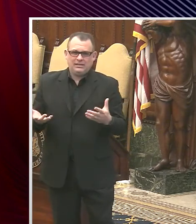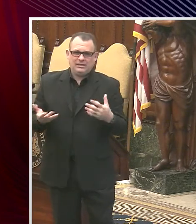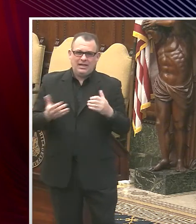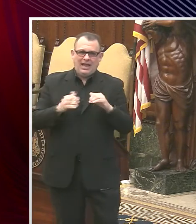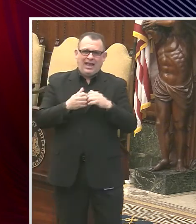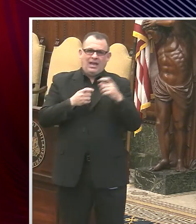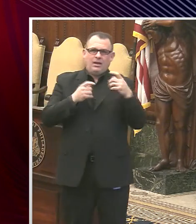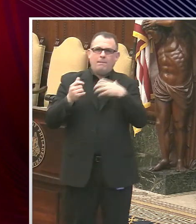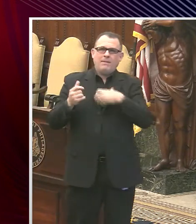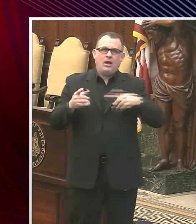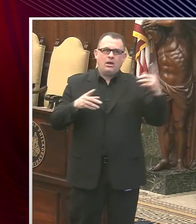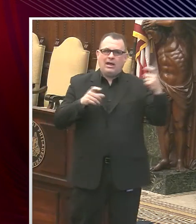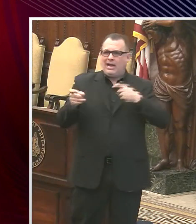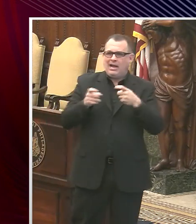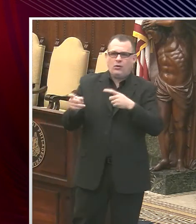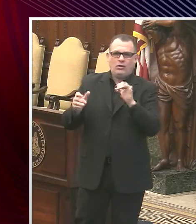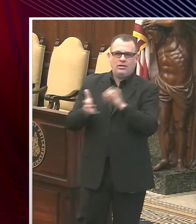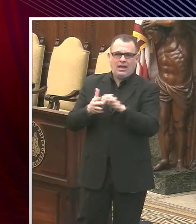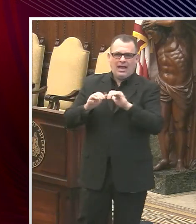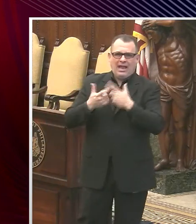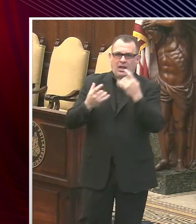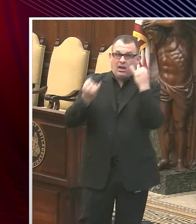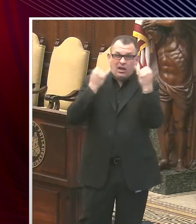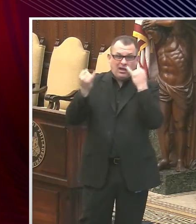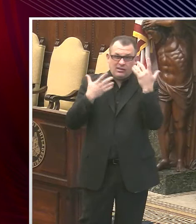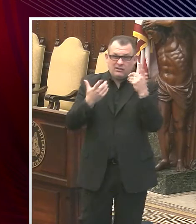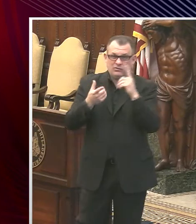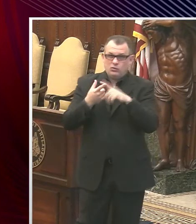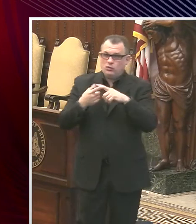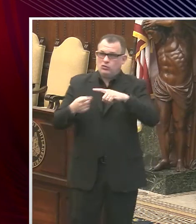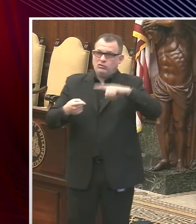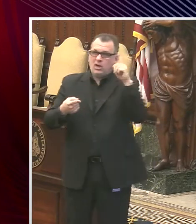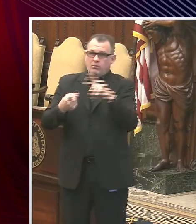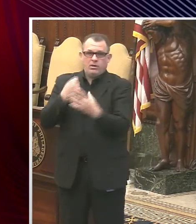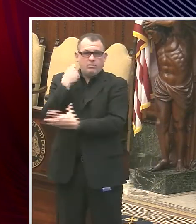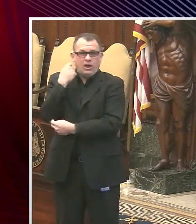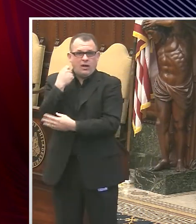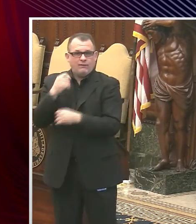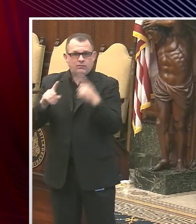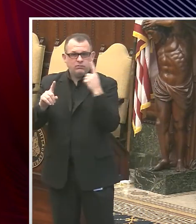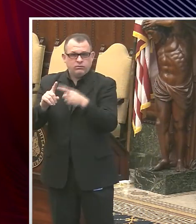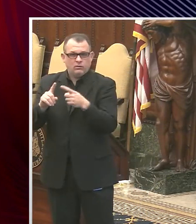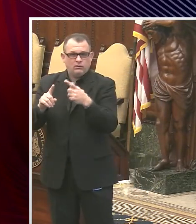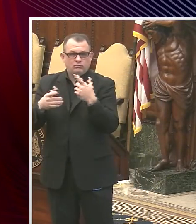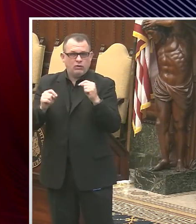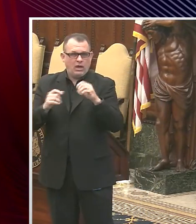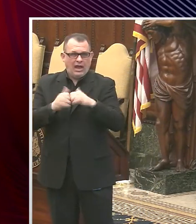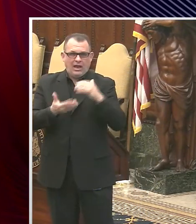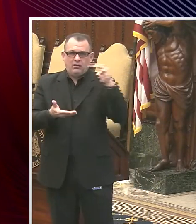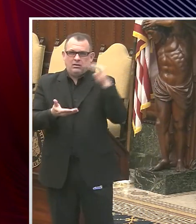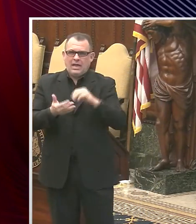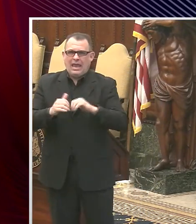standpoint, any thoughts again on specifically poverty and poverty reduction and what it could do?